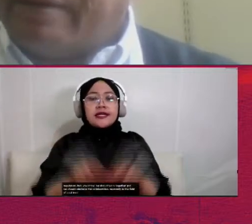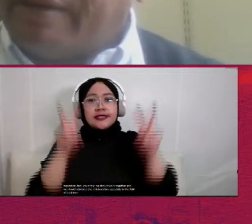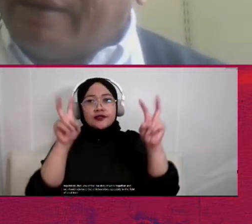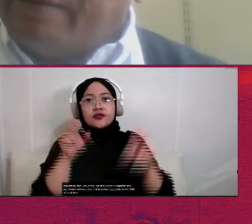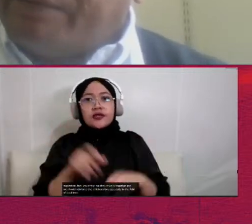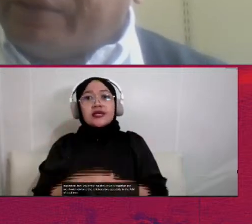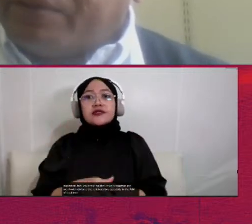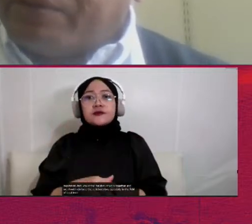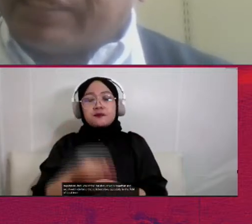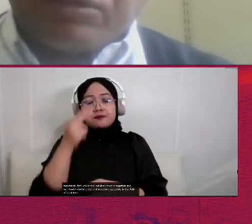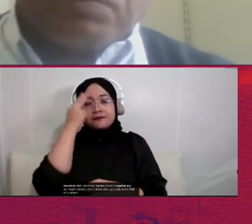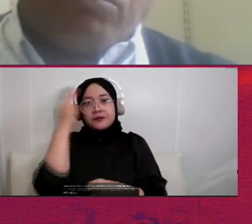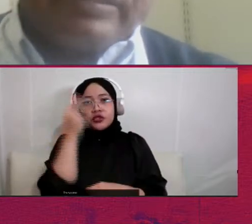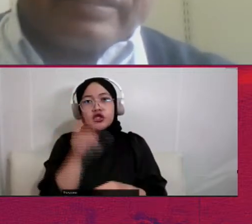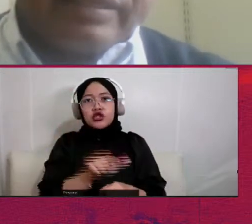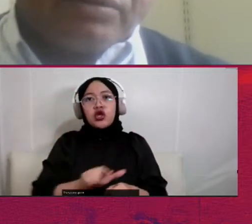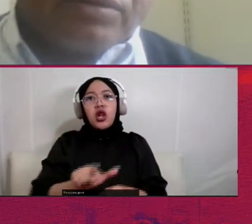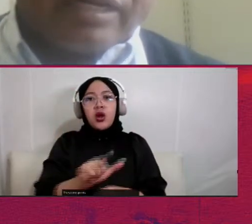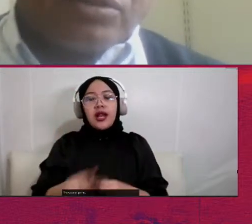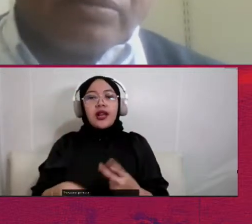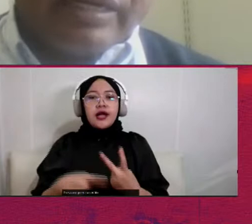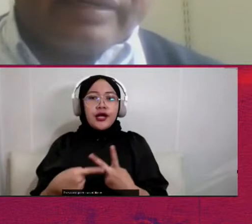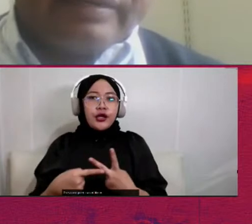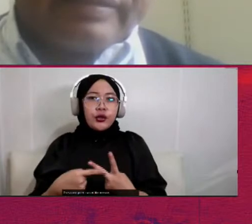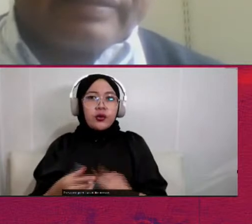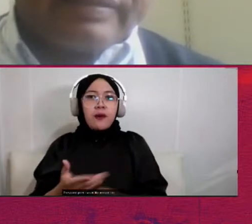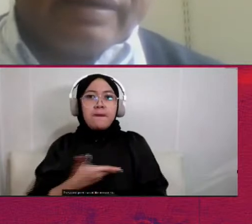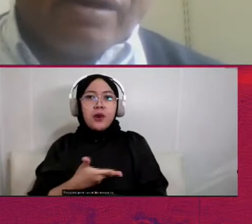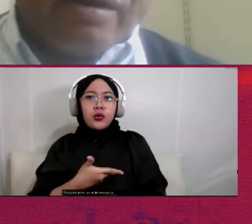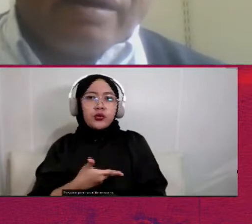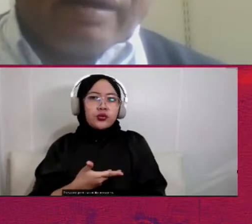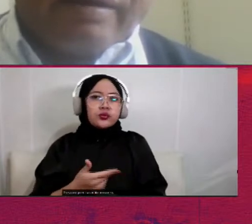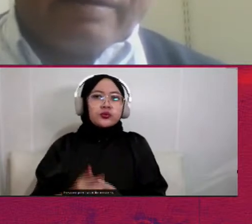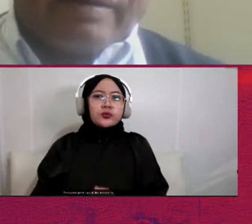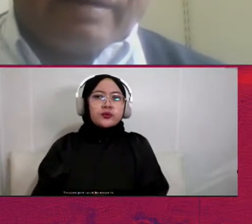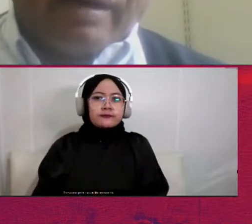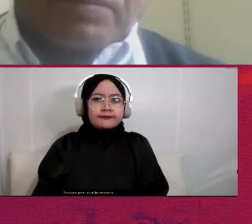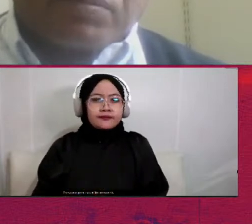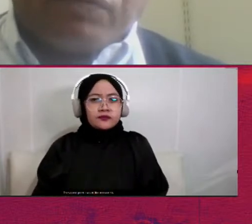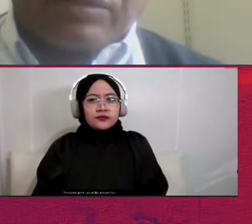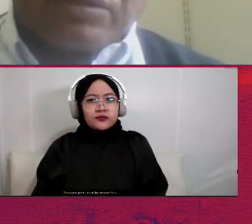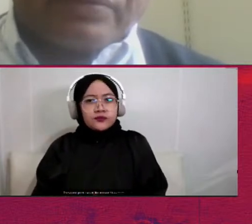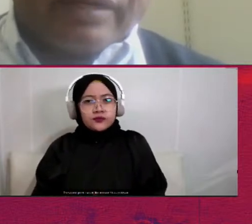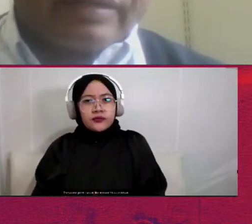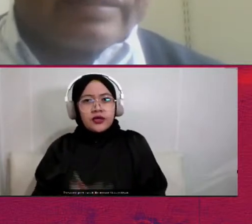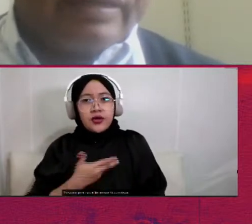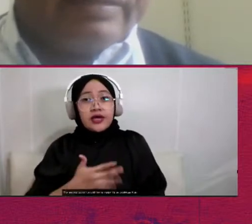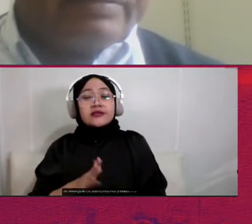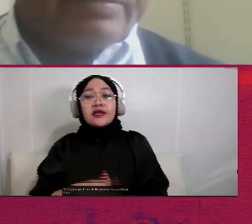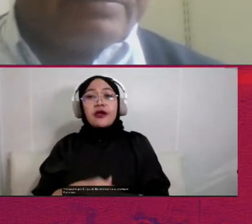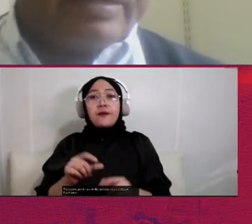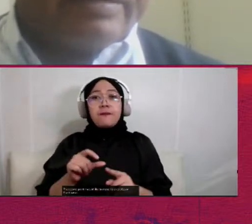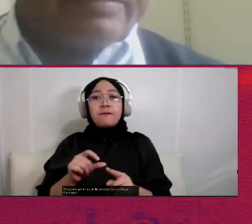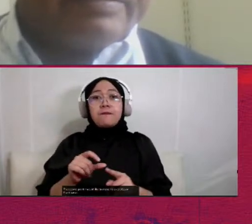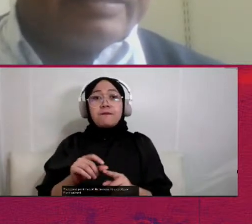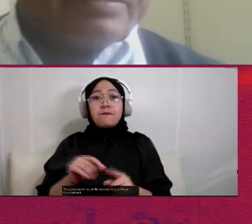level. The second point I would like to make is, as Professor Frank